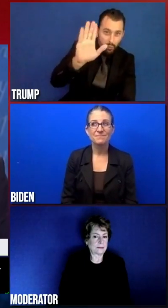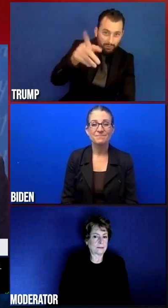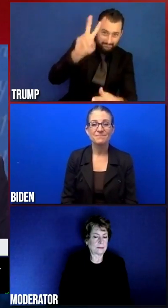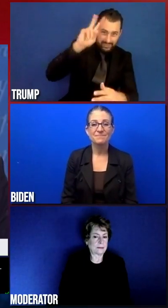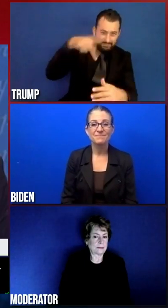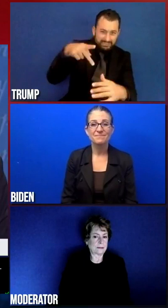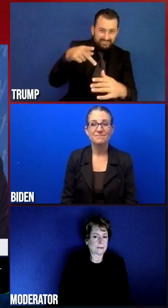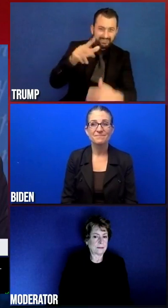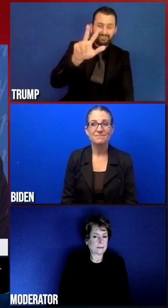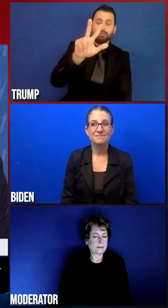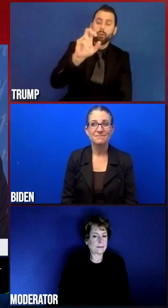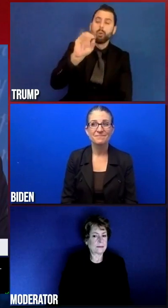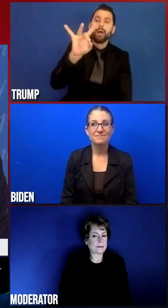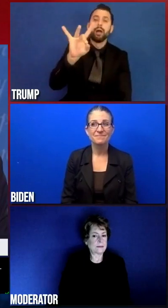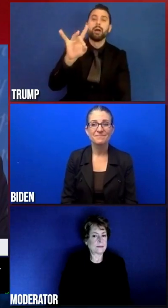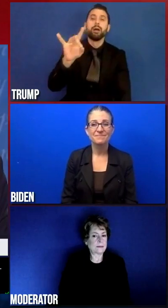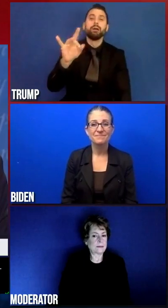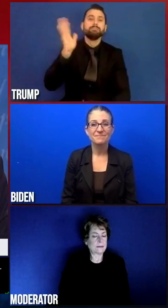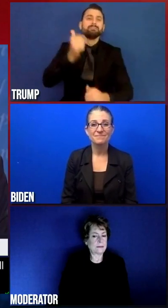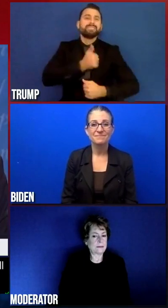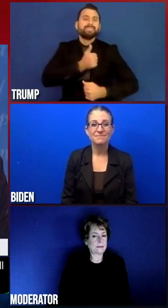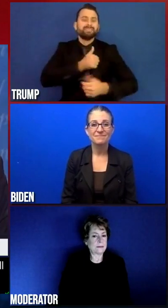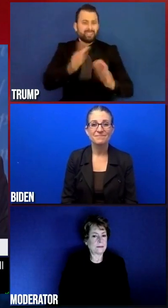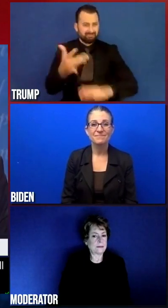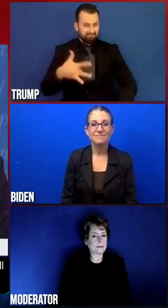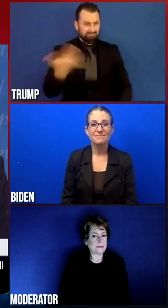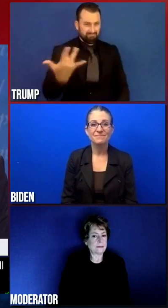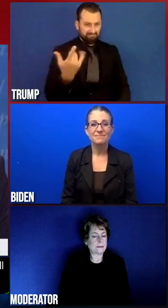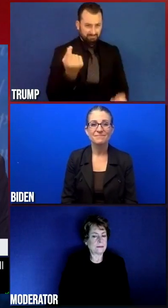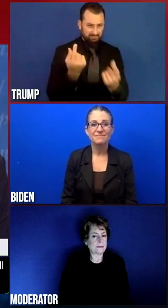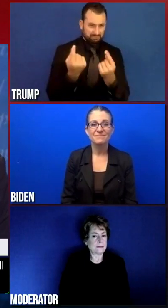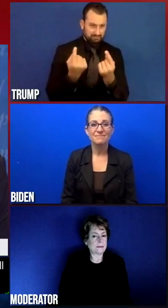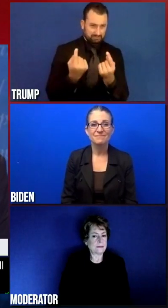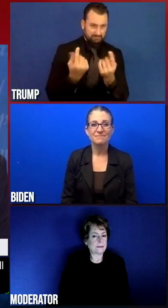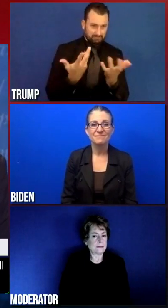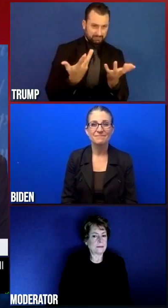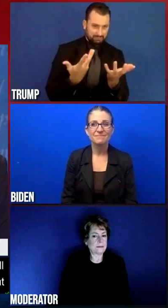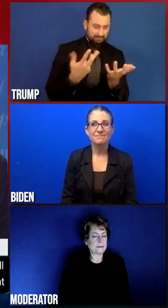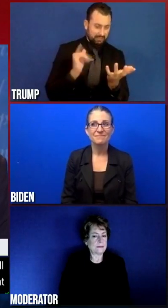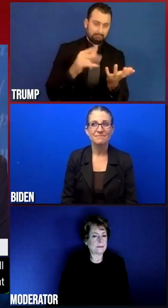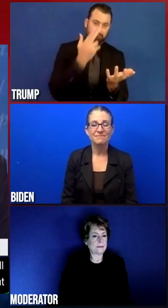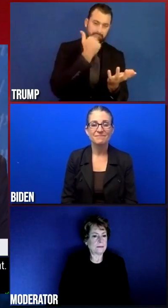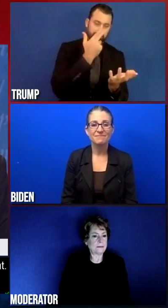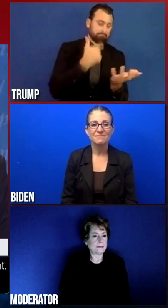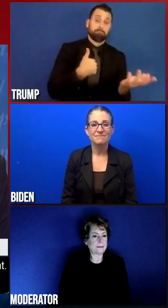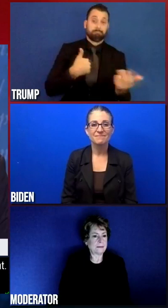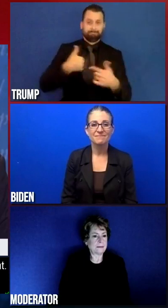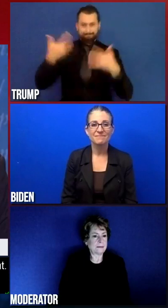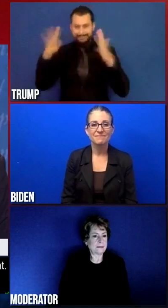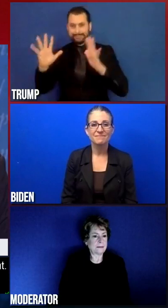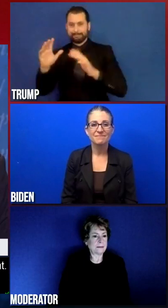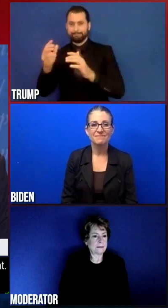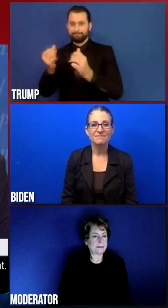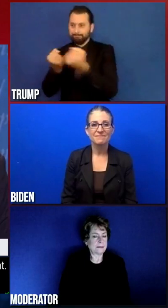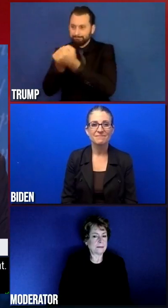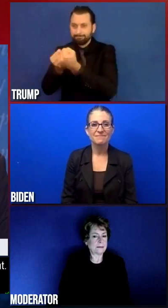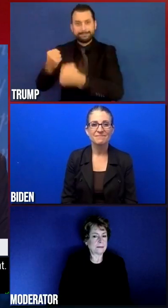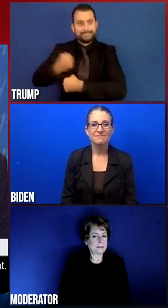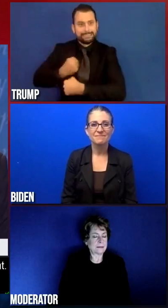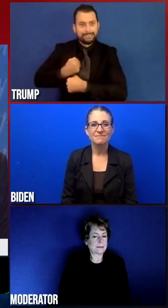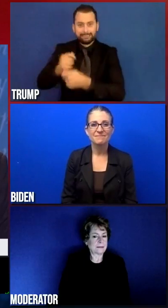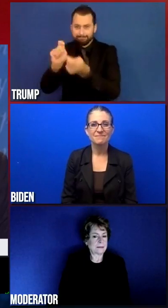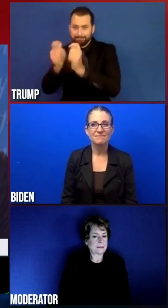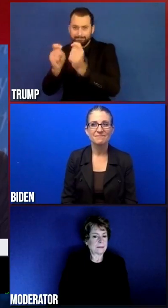maybe the most important. By the end of the first term, I'll have approximately 300 federal judges and Court of Appeals